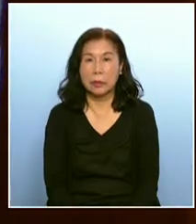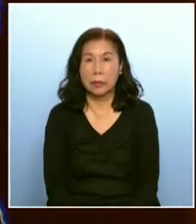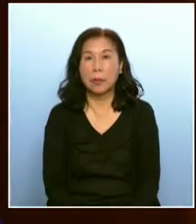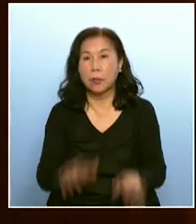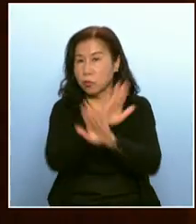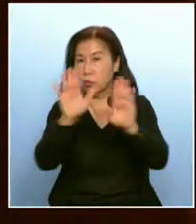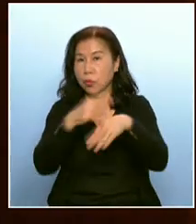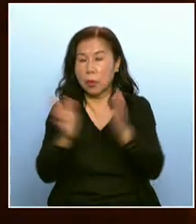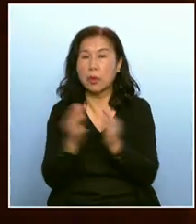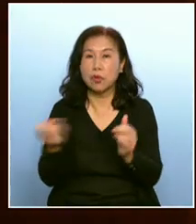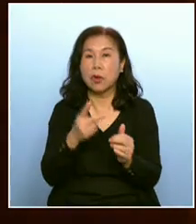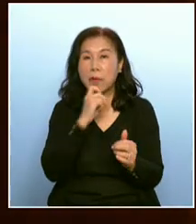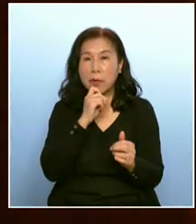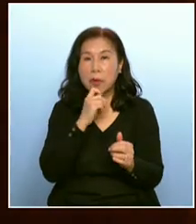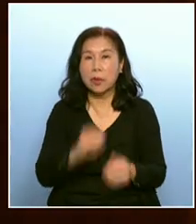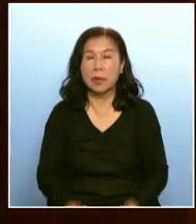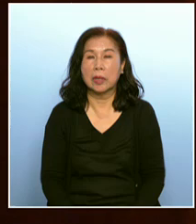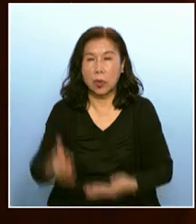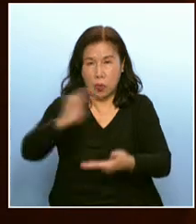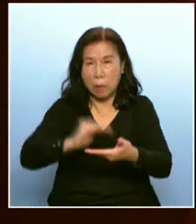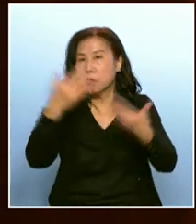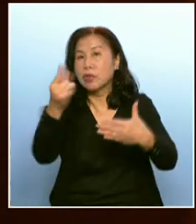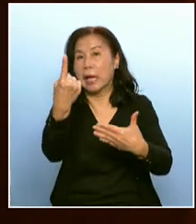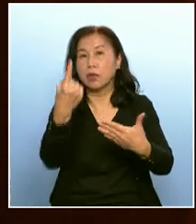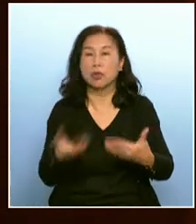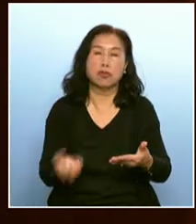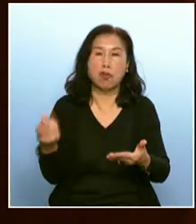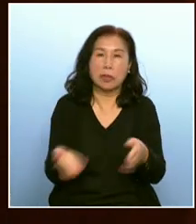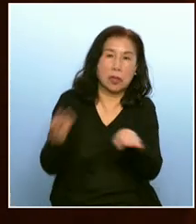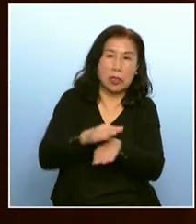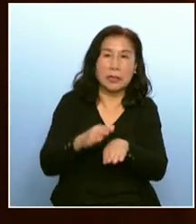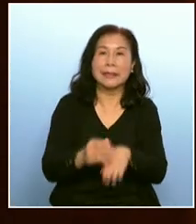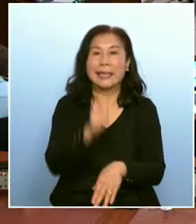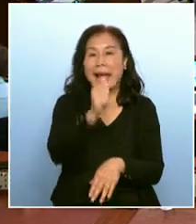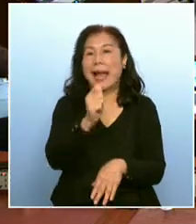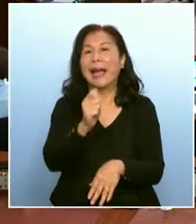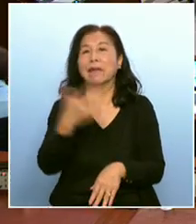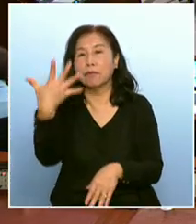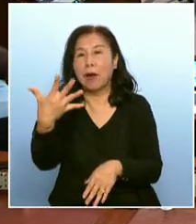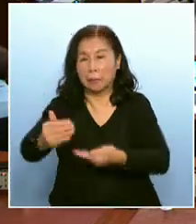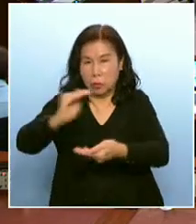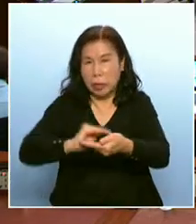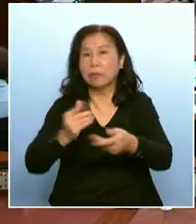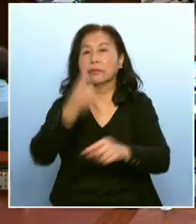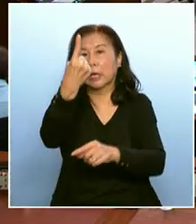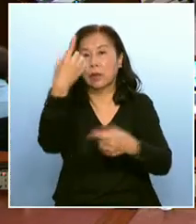to stamp on your ballot paper. And right after you have stamped on the ballot, please fold the